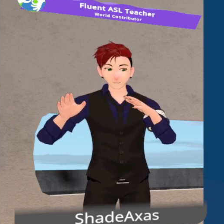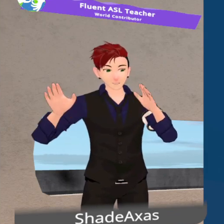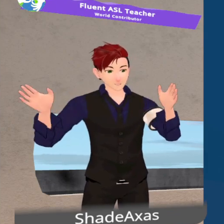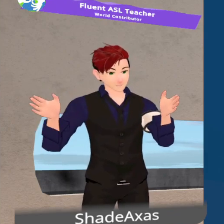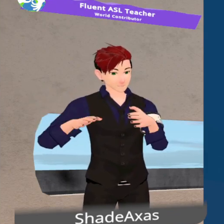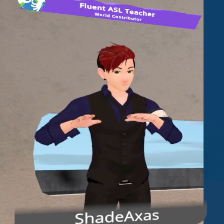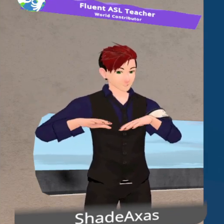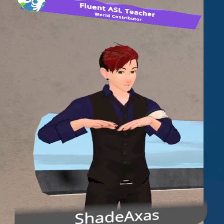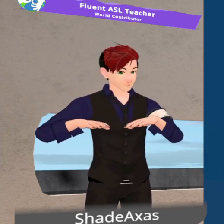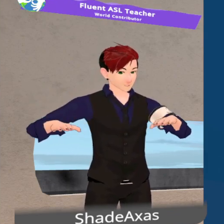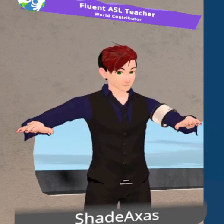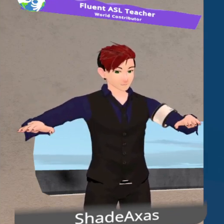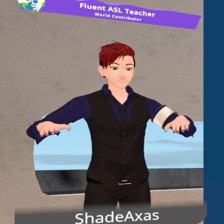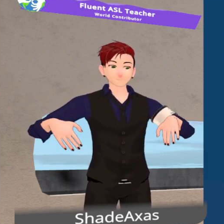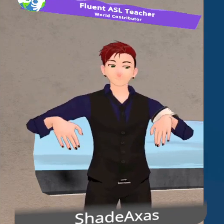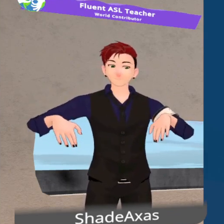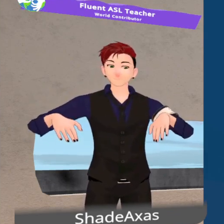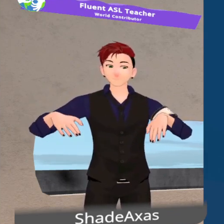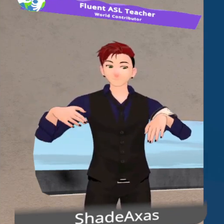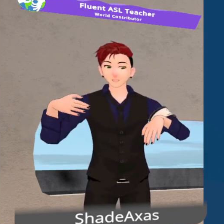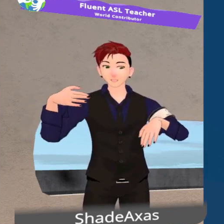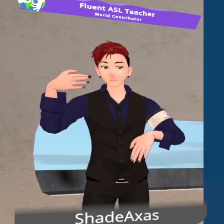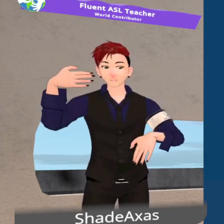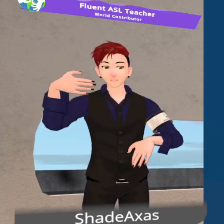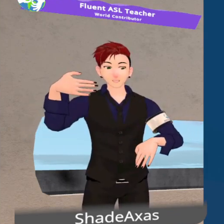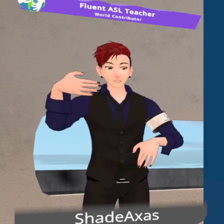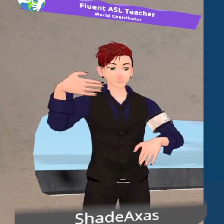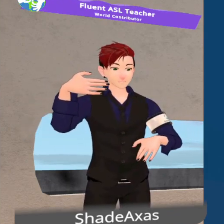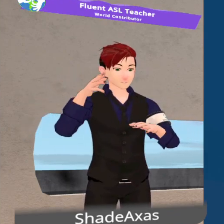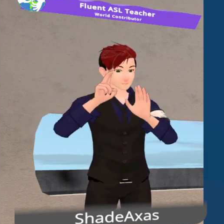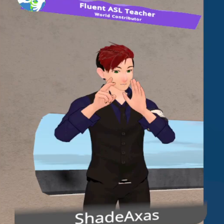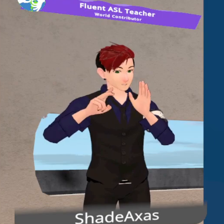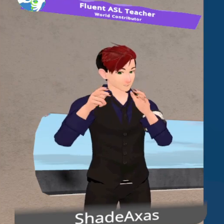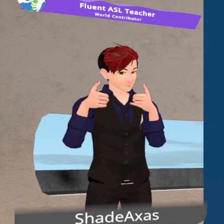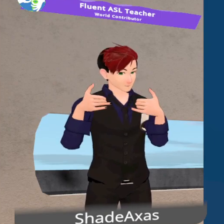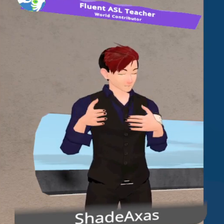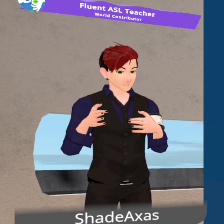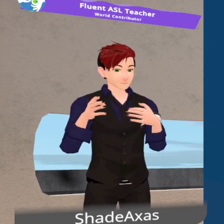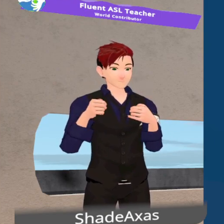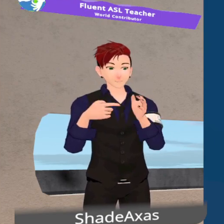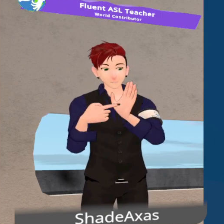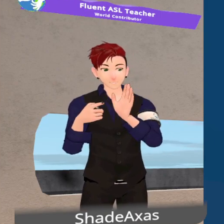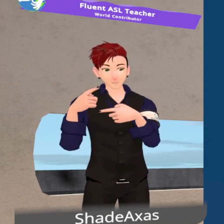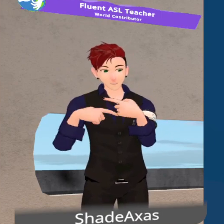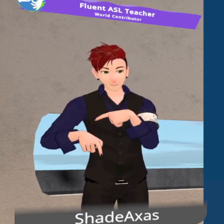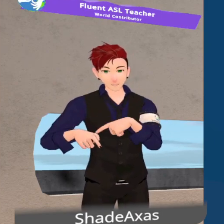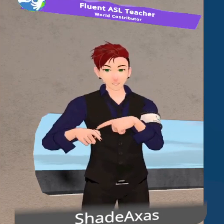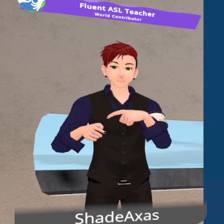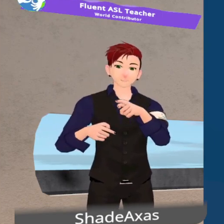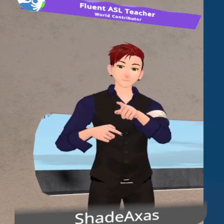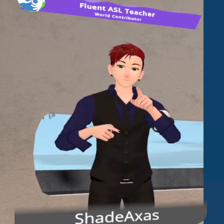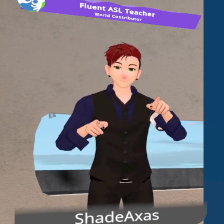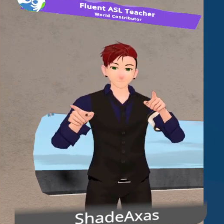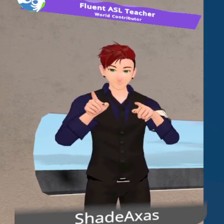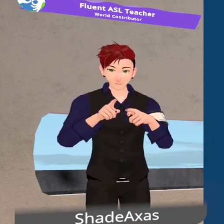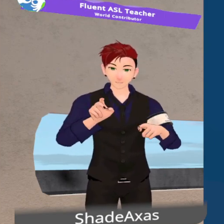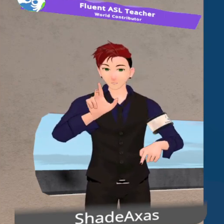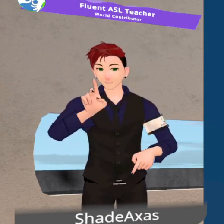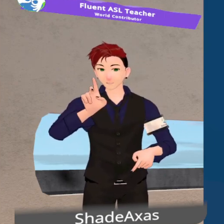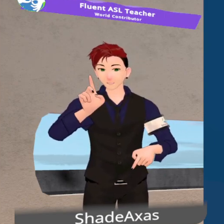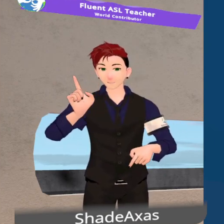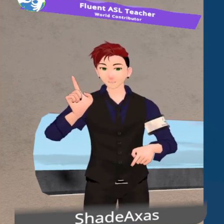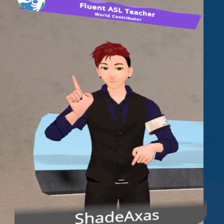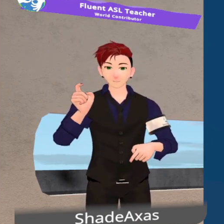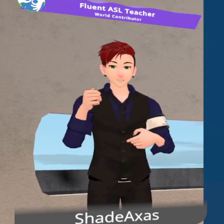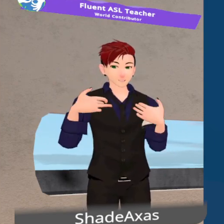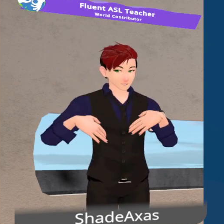very, very small world, and it has a video player that shows the signs. And then it